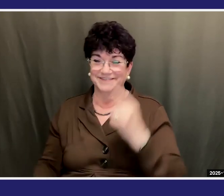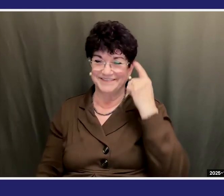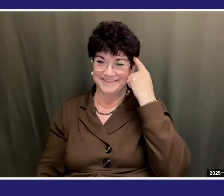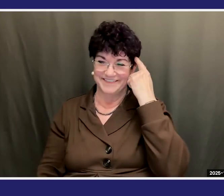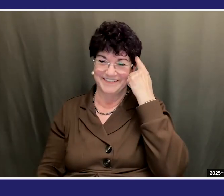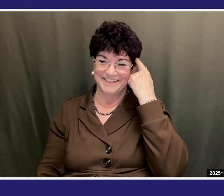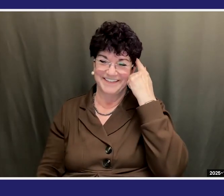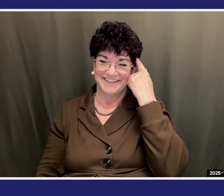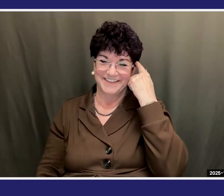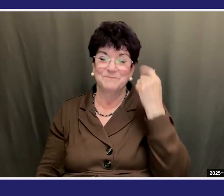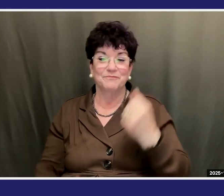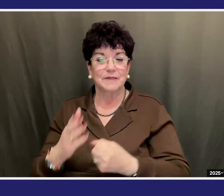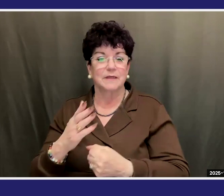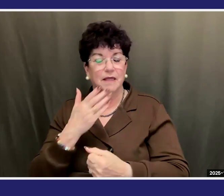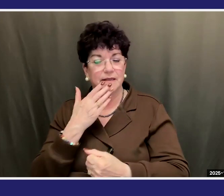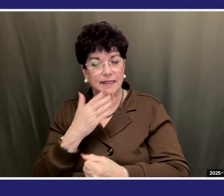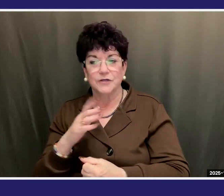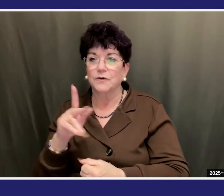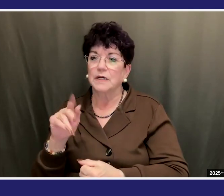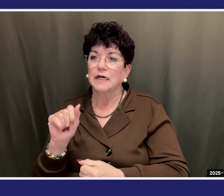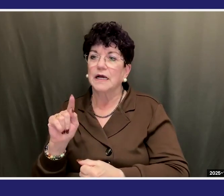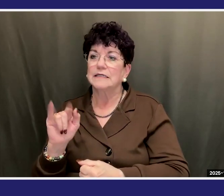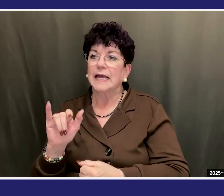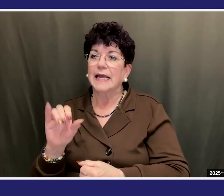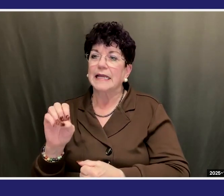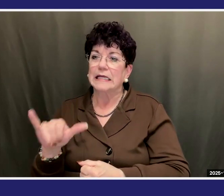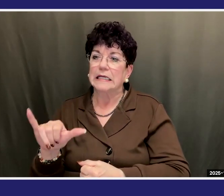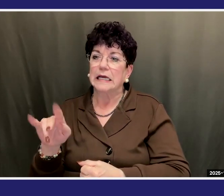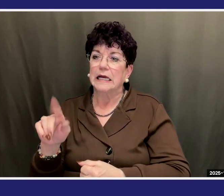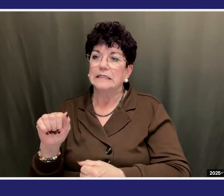Thank you very much. Katie,